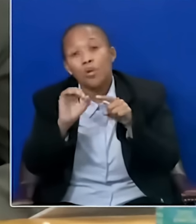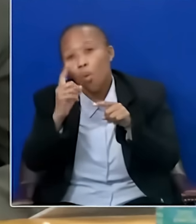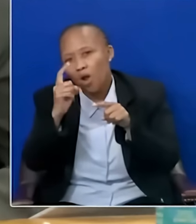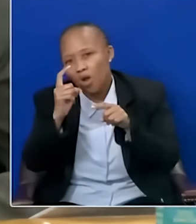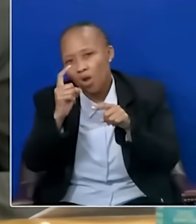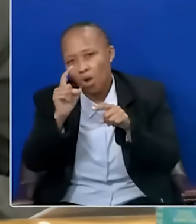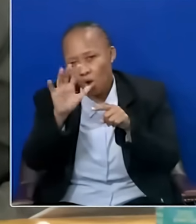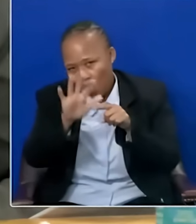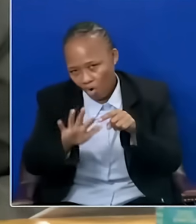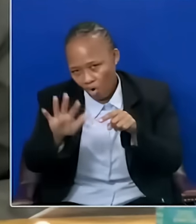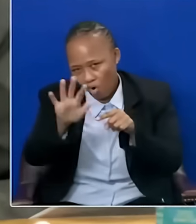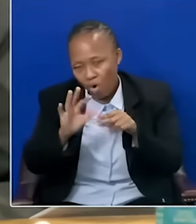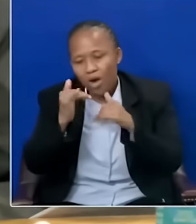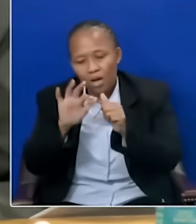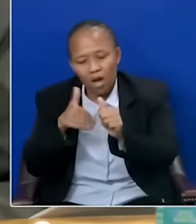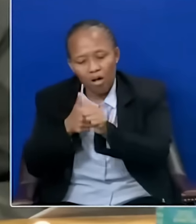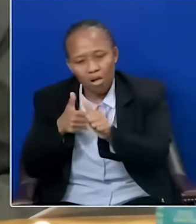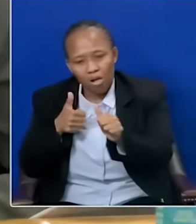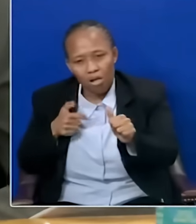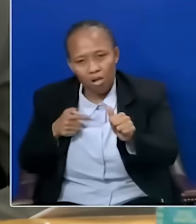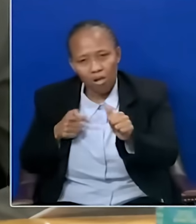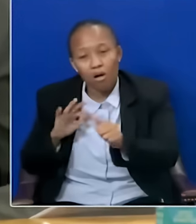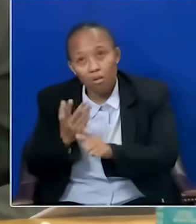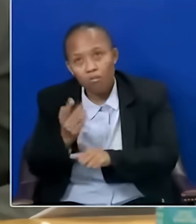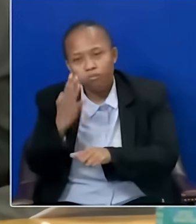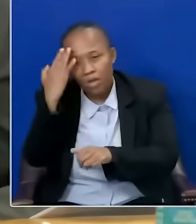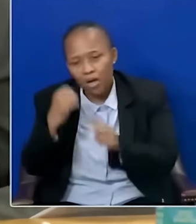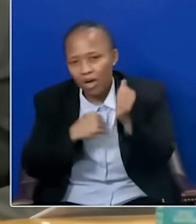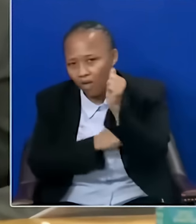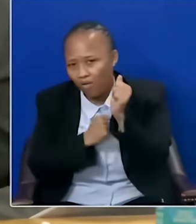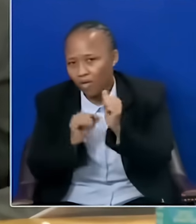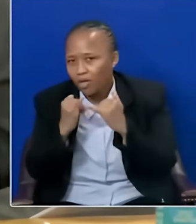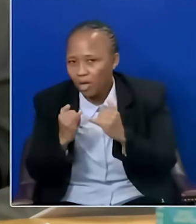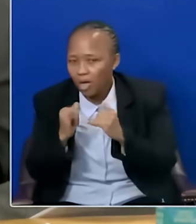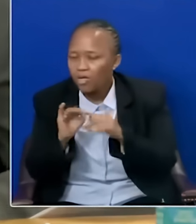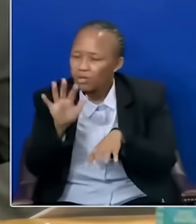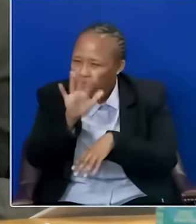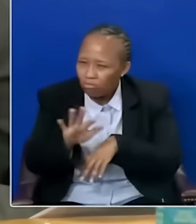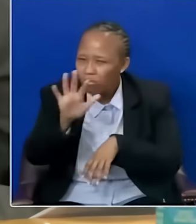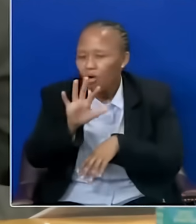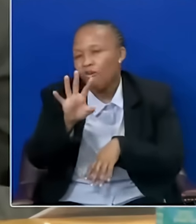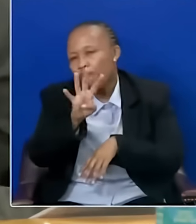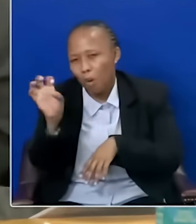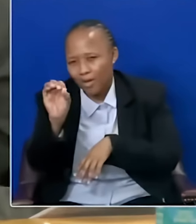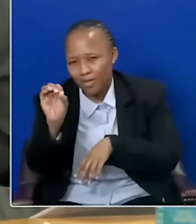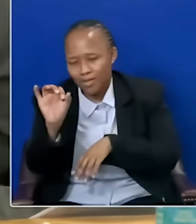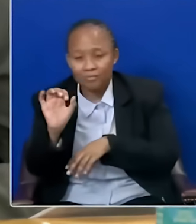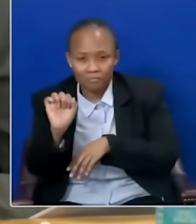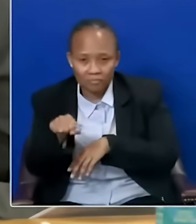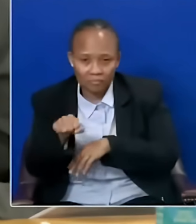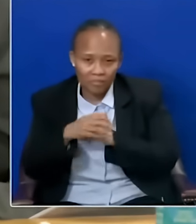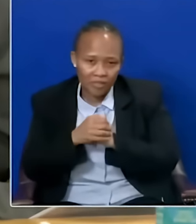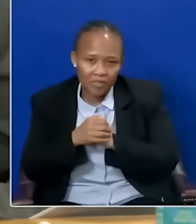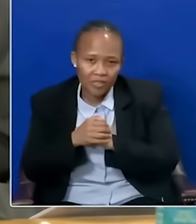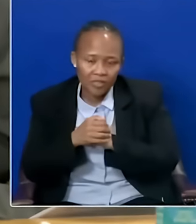backlog at head office is continuing to grow at the rate of approximately 400 samples per month. Now, what are you